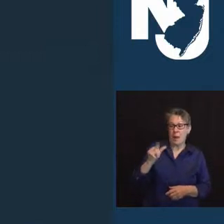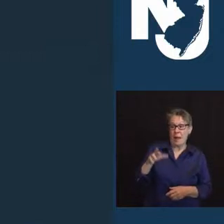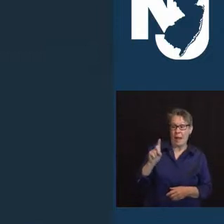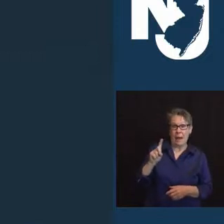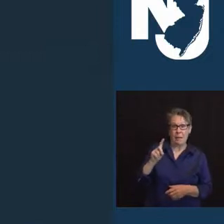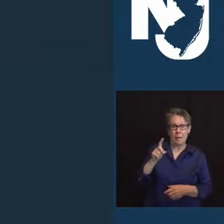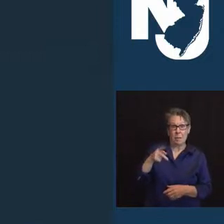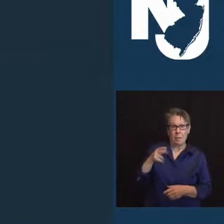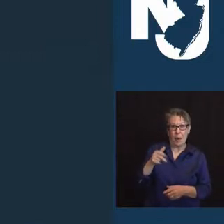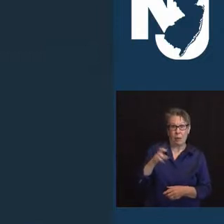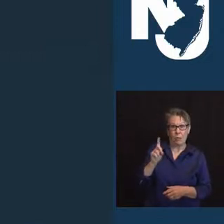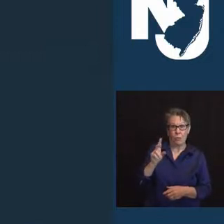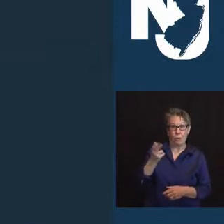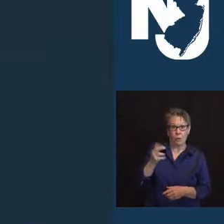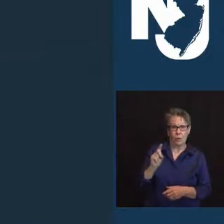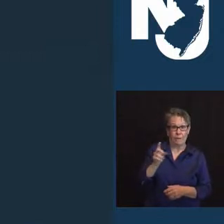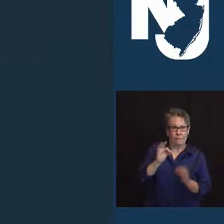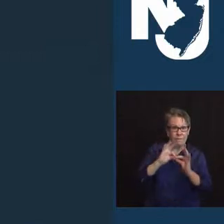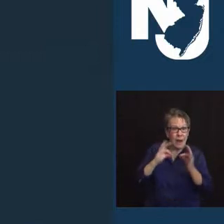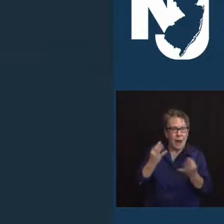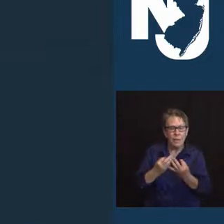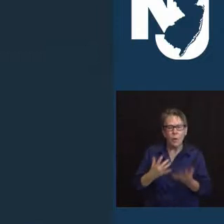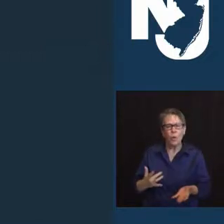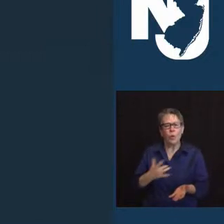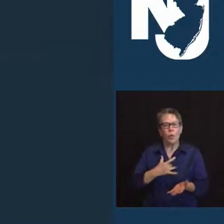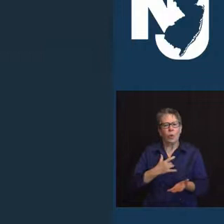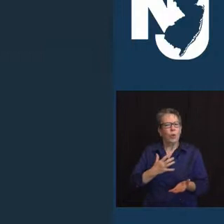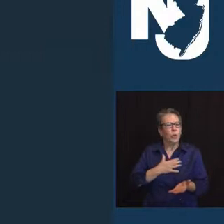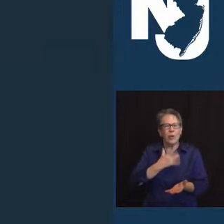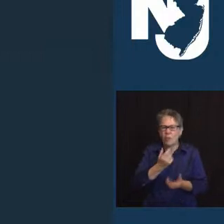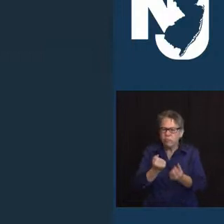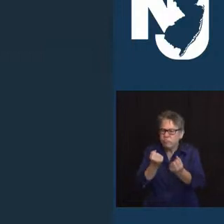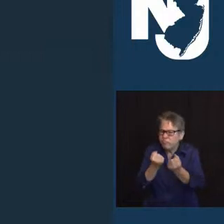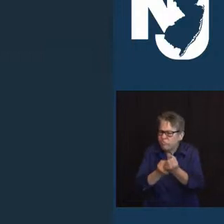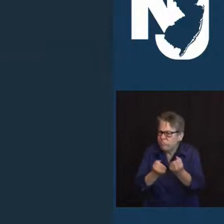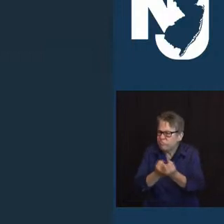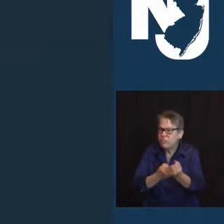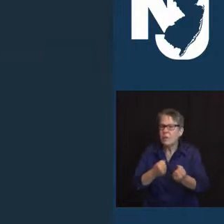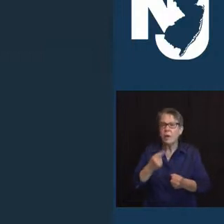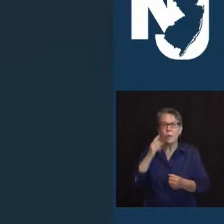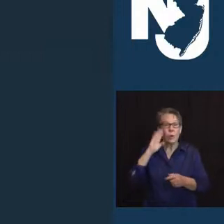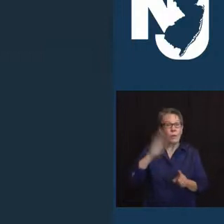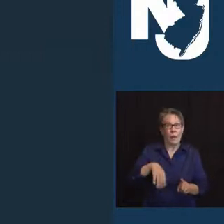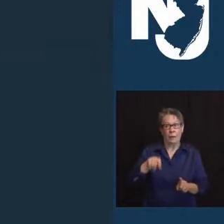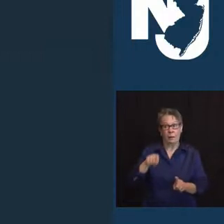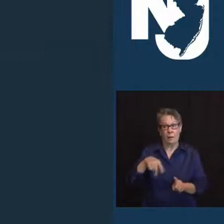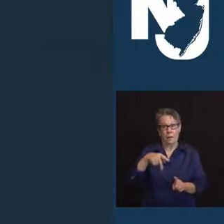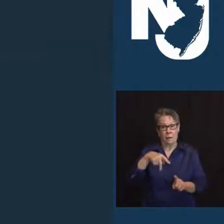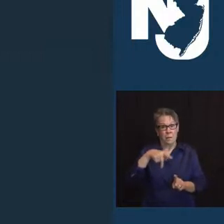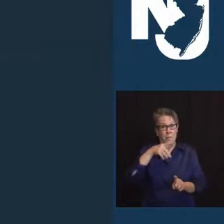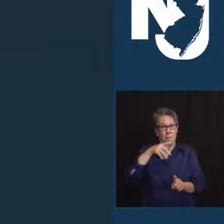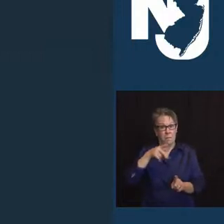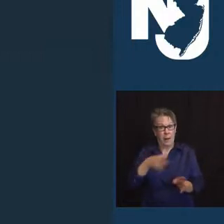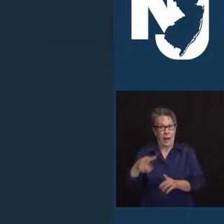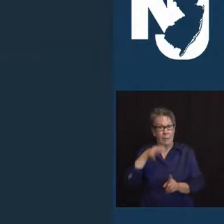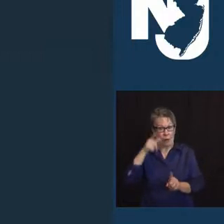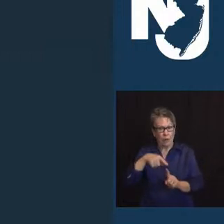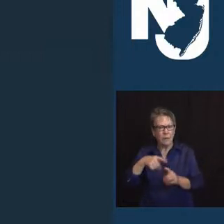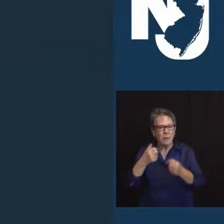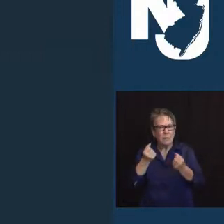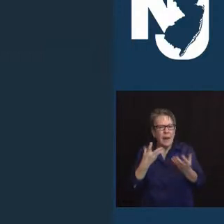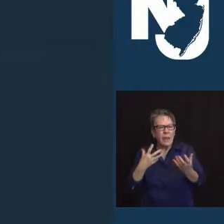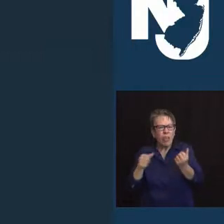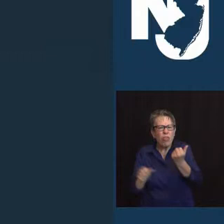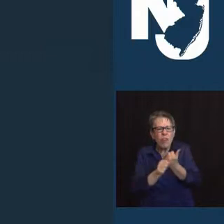a health clinic was facing a litany of violent threats, he traveled to sit with the staff one evening. And